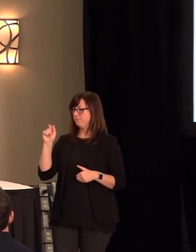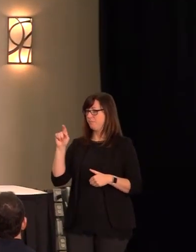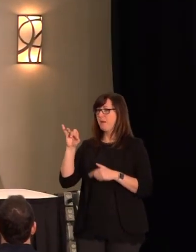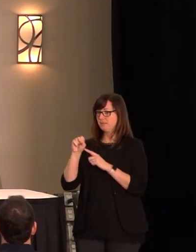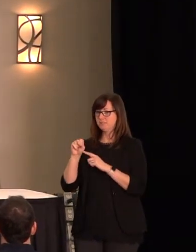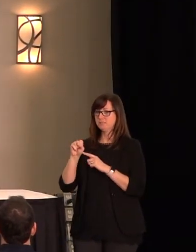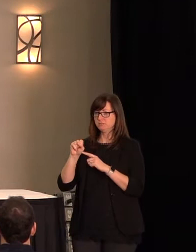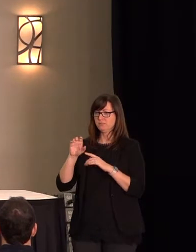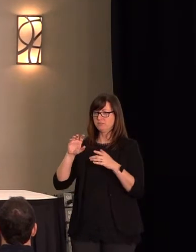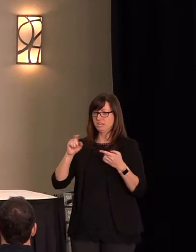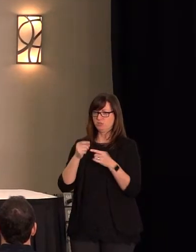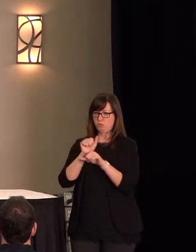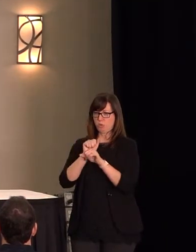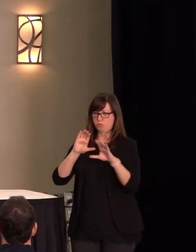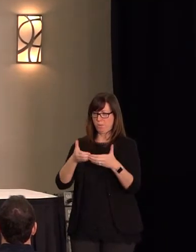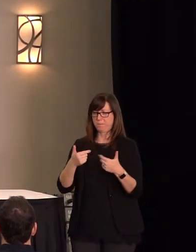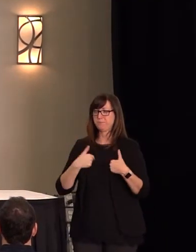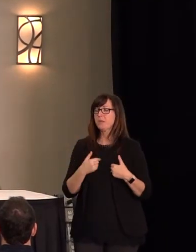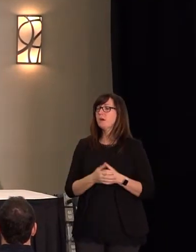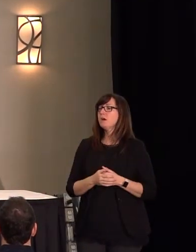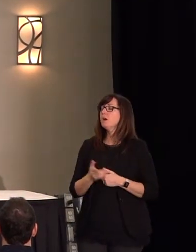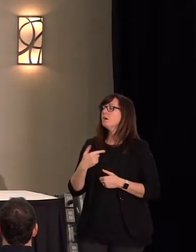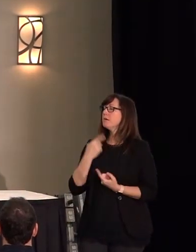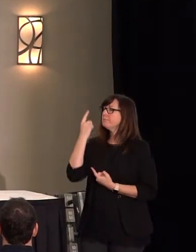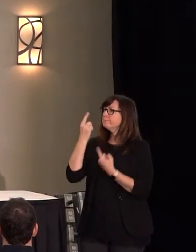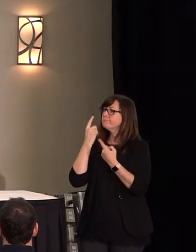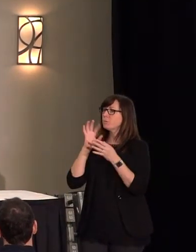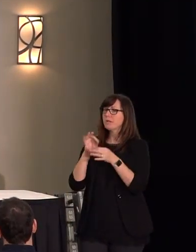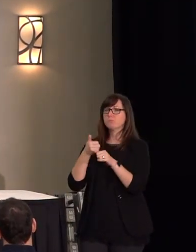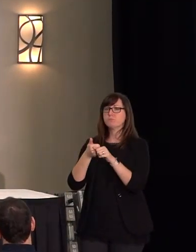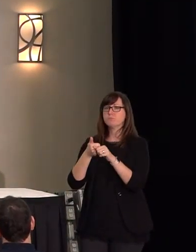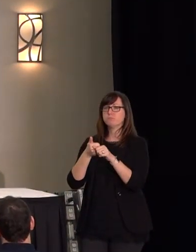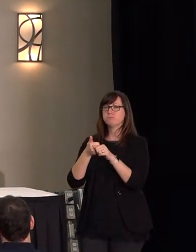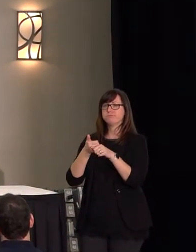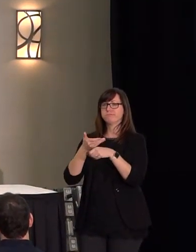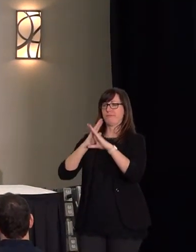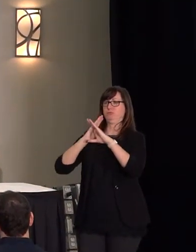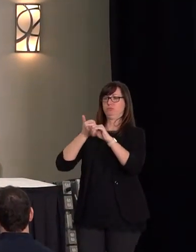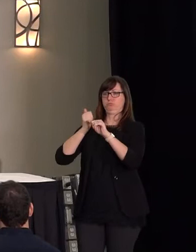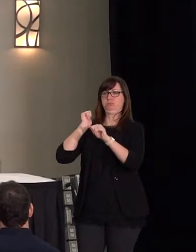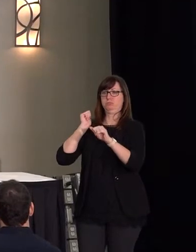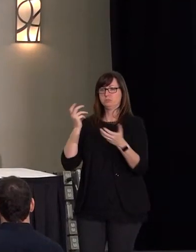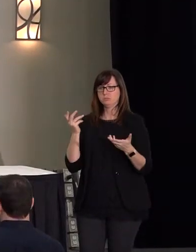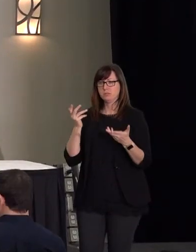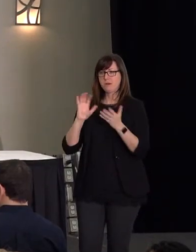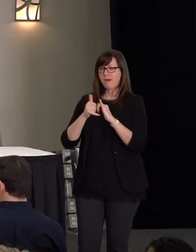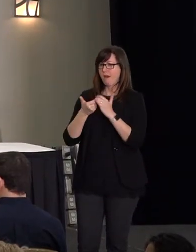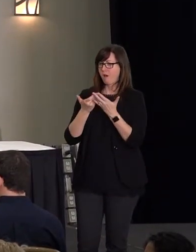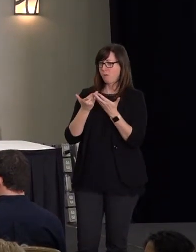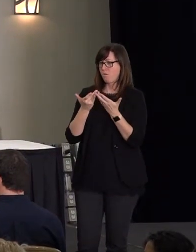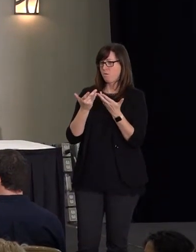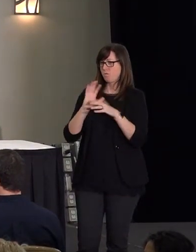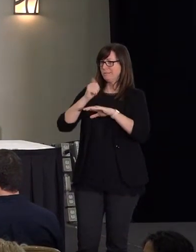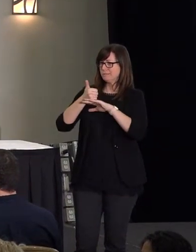Groups. I wonder, too, about the piece of prevention. Like, how do we create systems